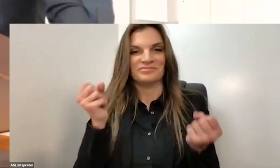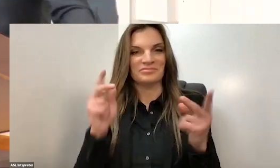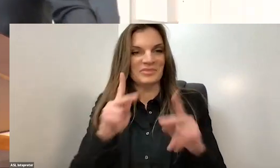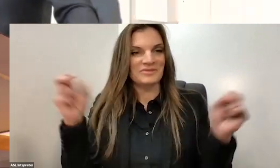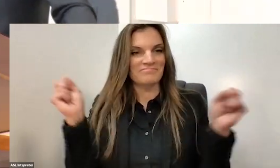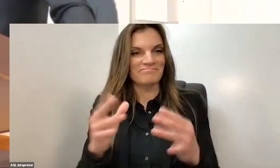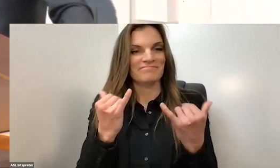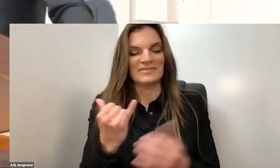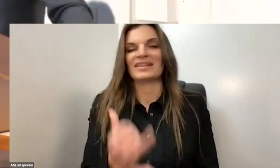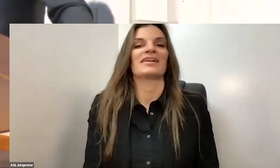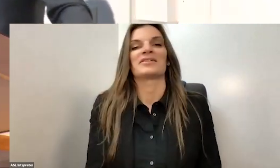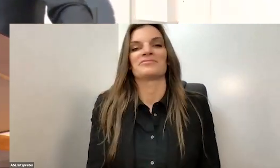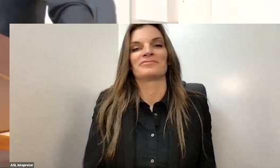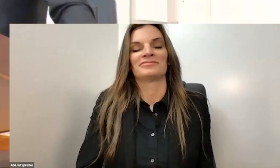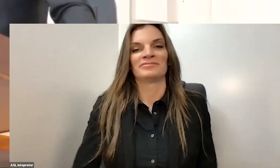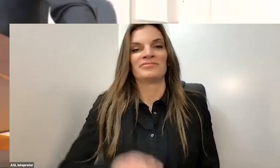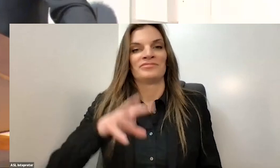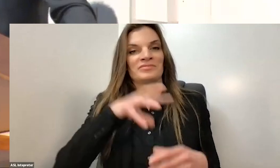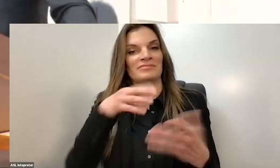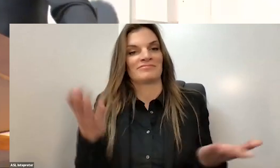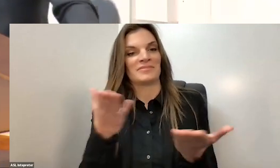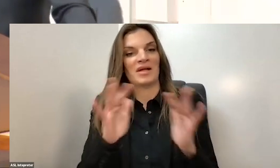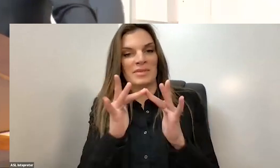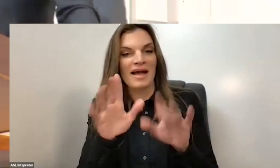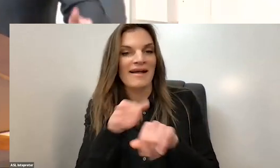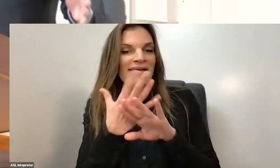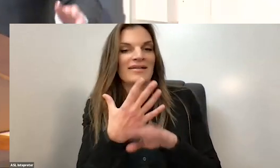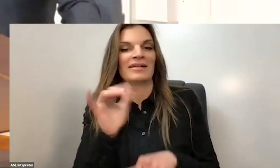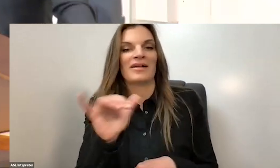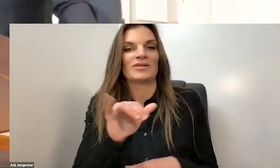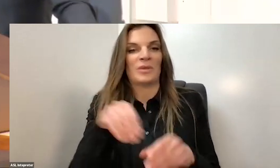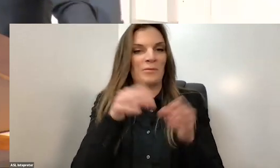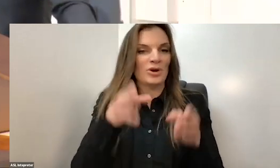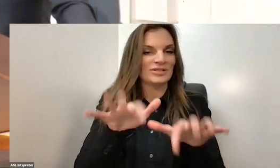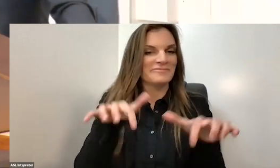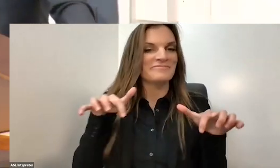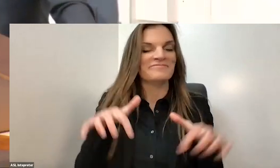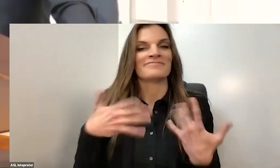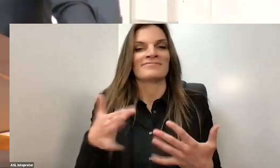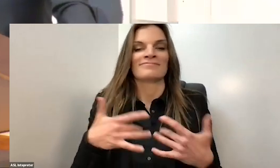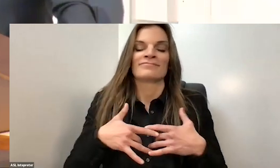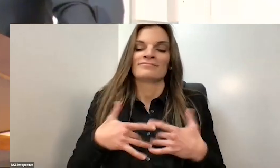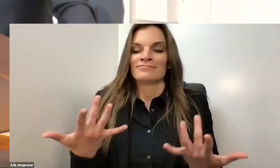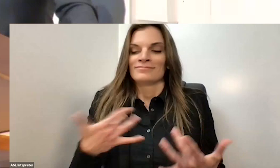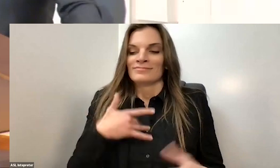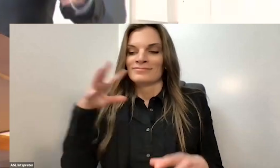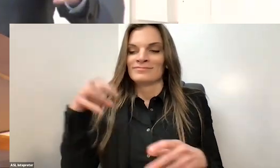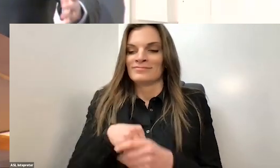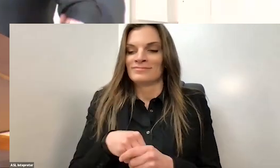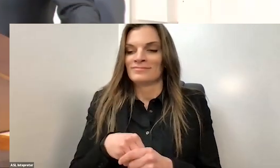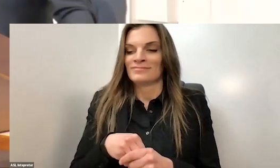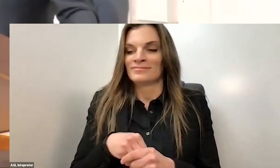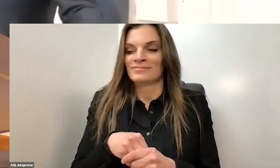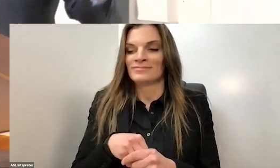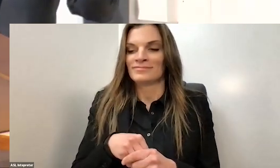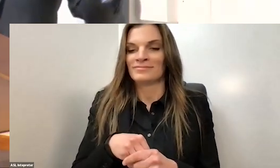us today, both in person and online. And I couldn't be happier to be a part of this event